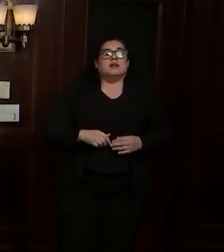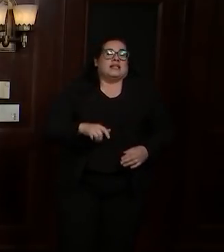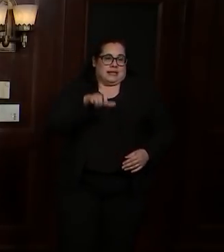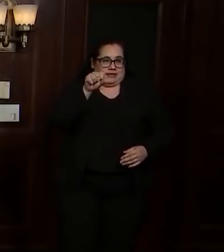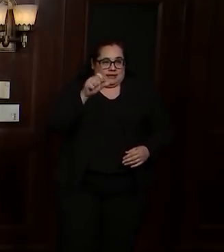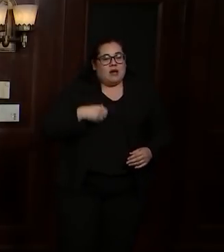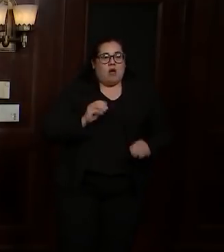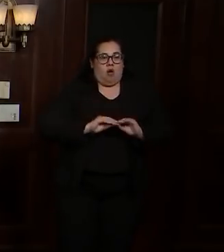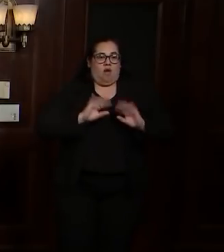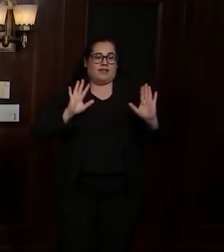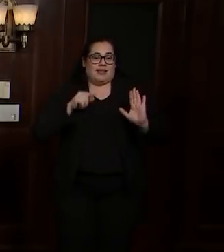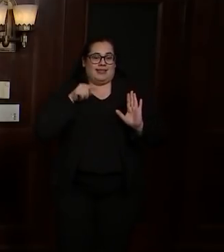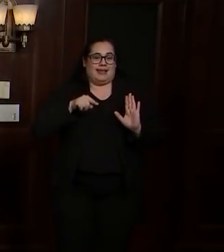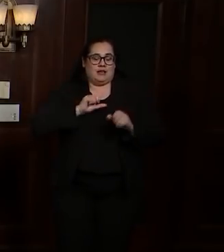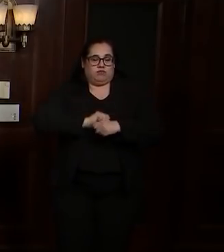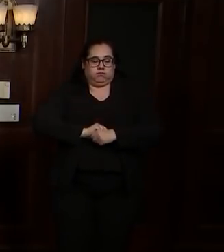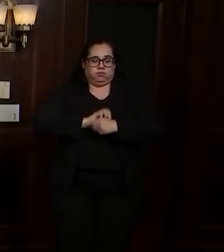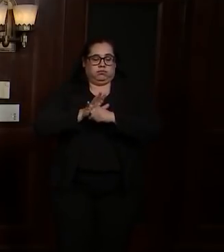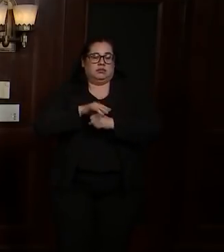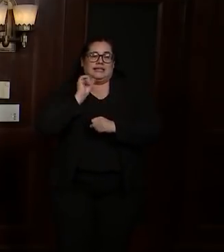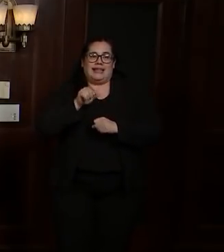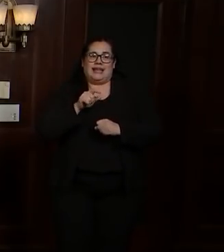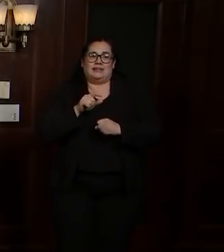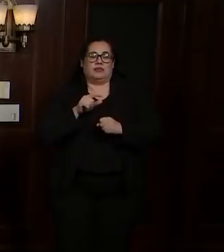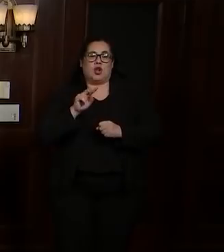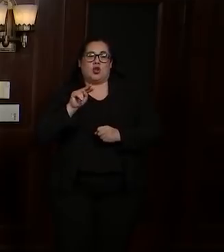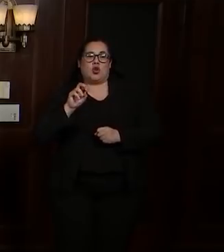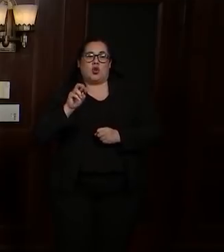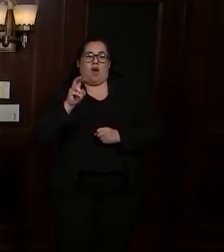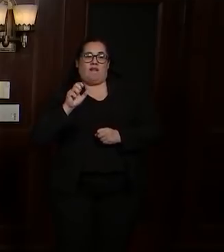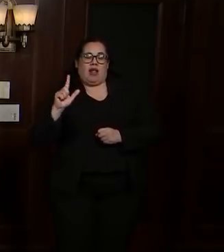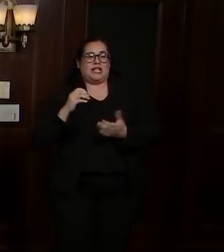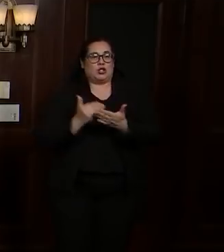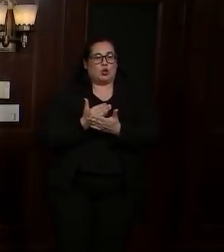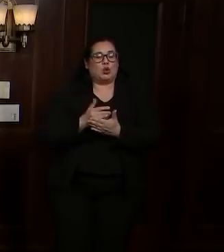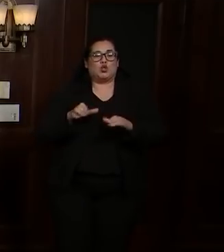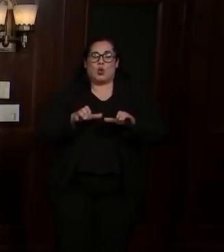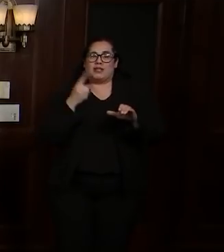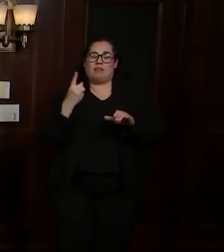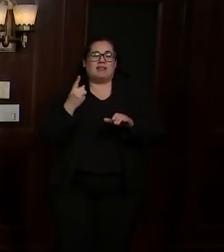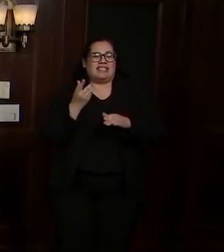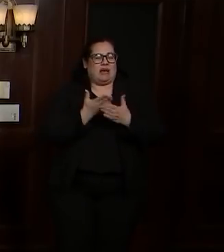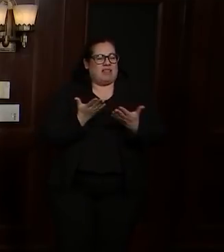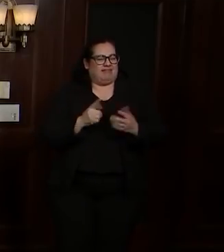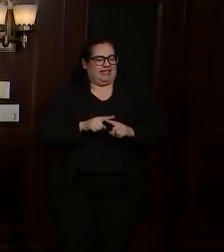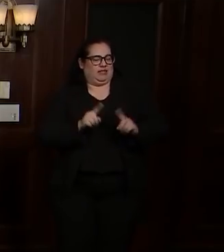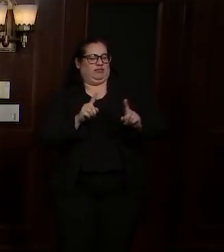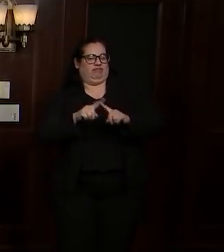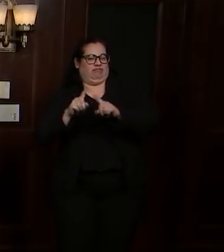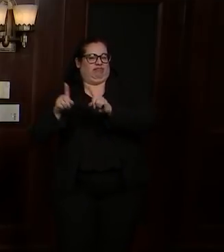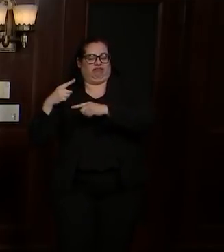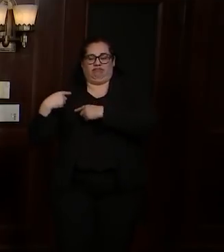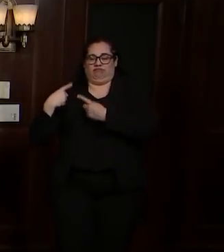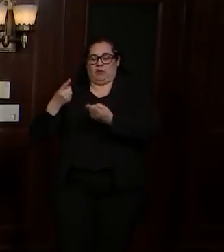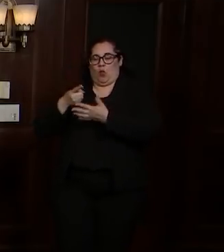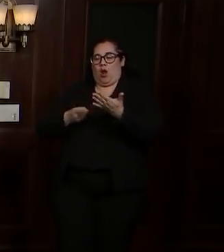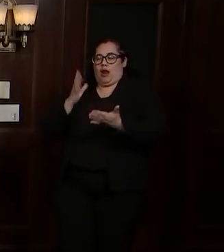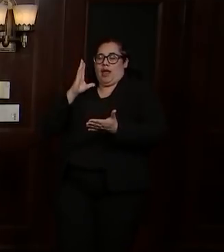Yes, I mean, obviously this coronavirus is a novel coronavirus. It's new, and it's doing some things that are different than what